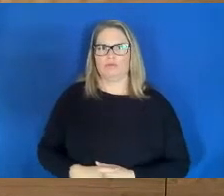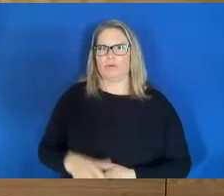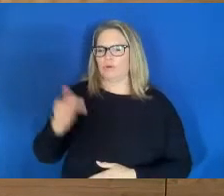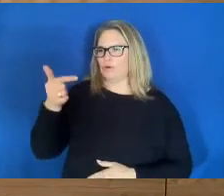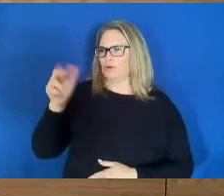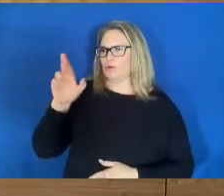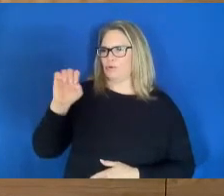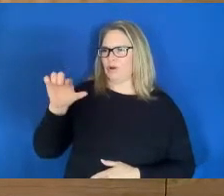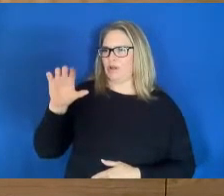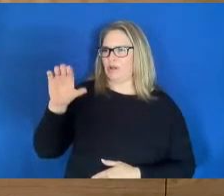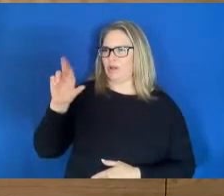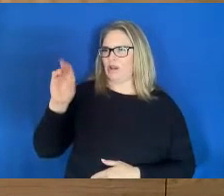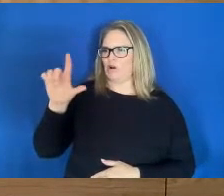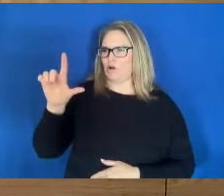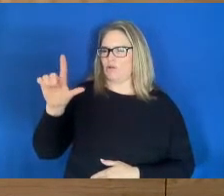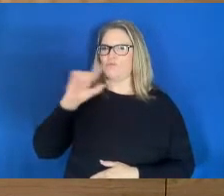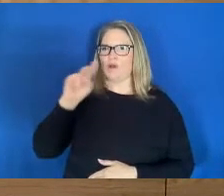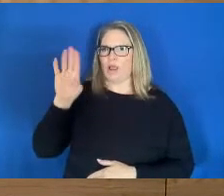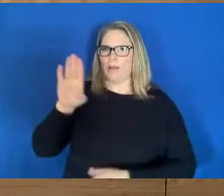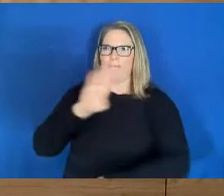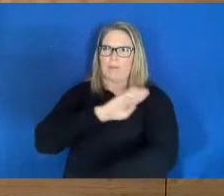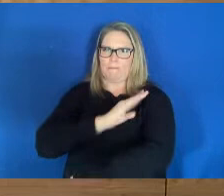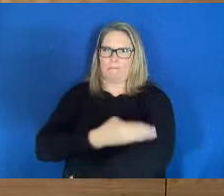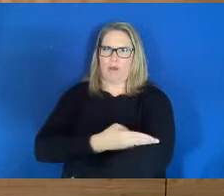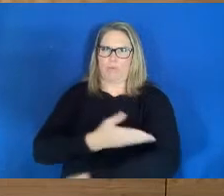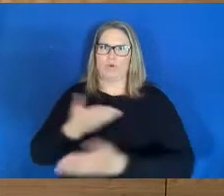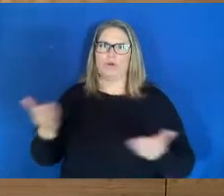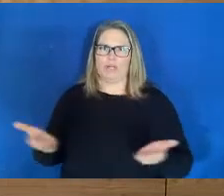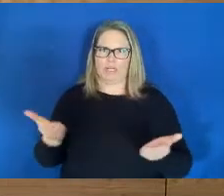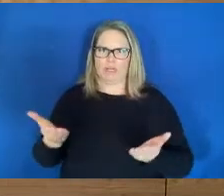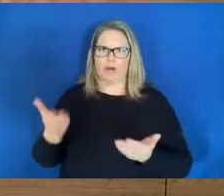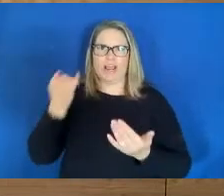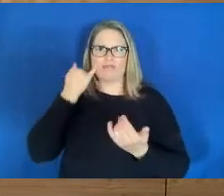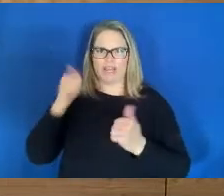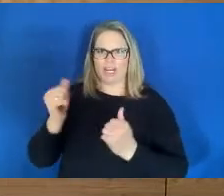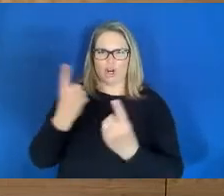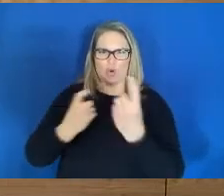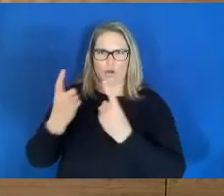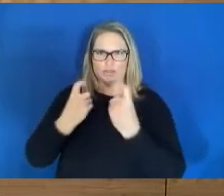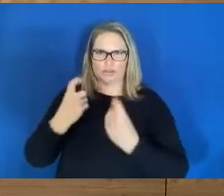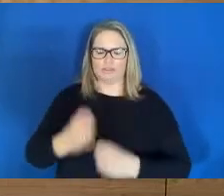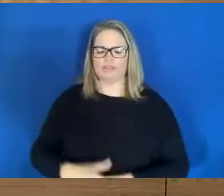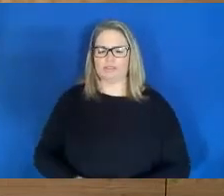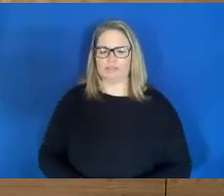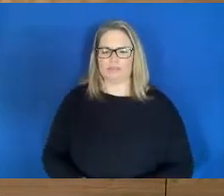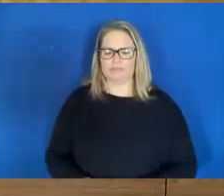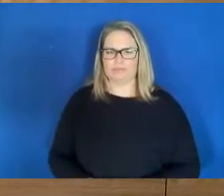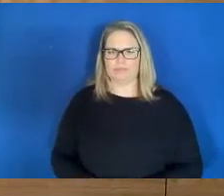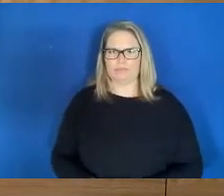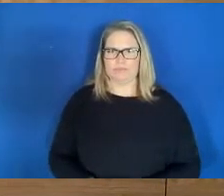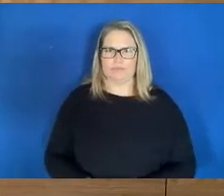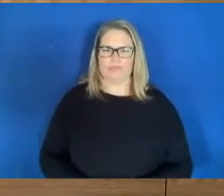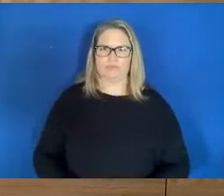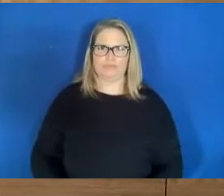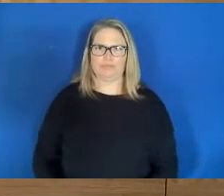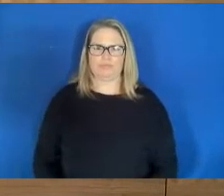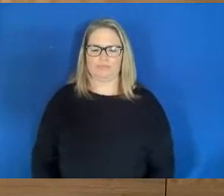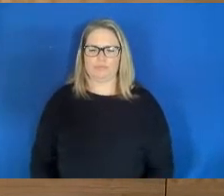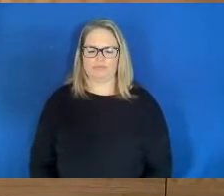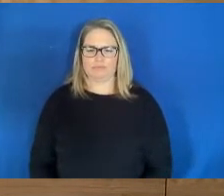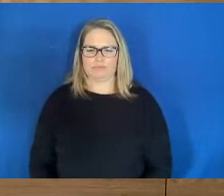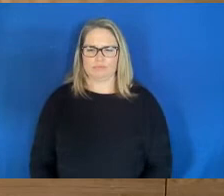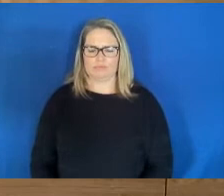Region Manager at NB Power, is also here to answer your questions. Avant de céder la parole au directeur. Before the